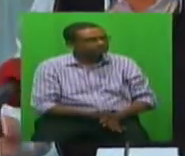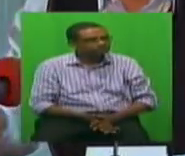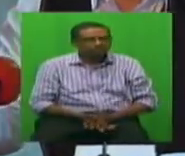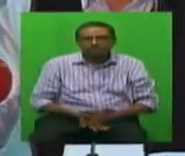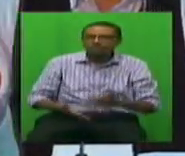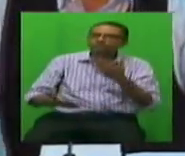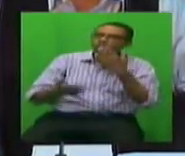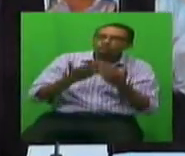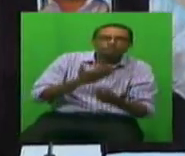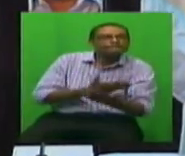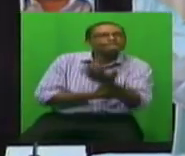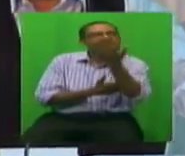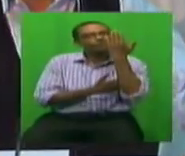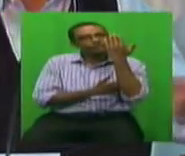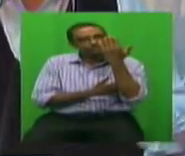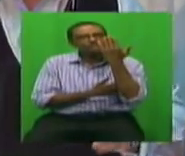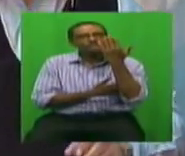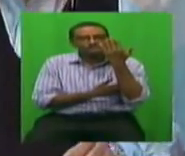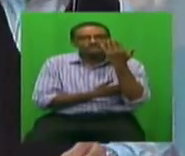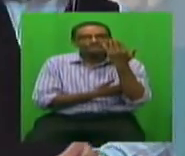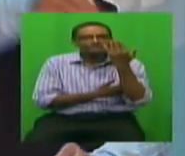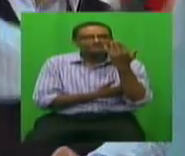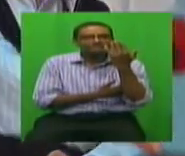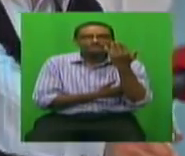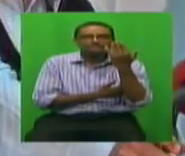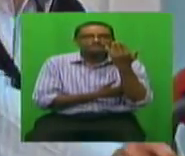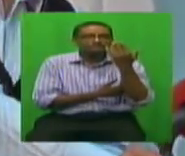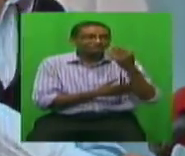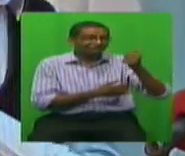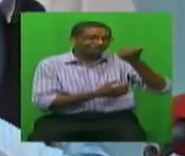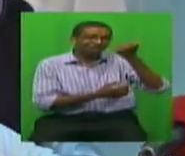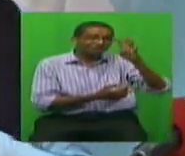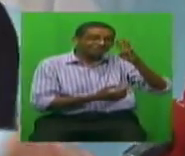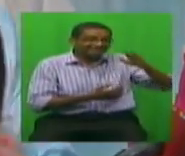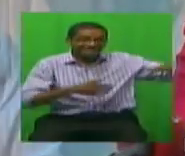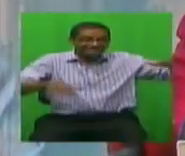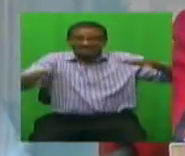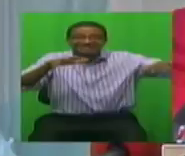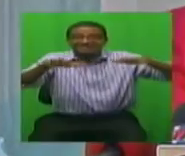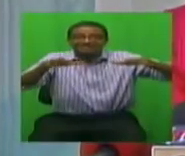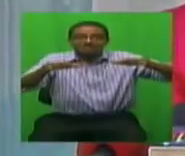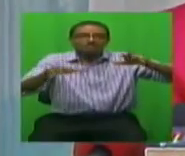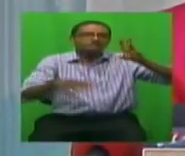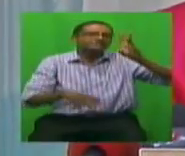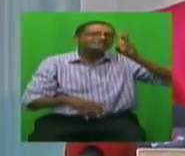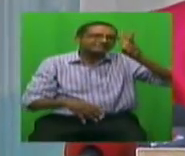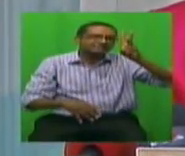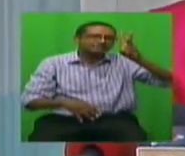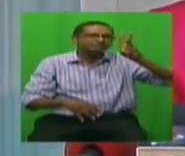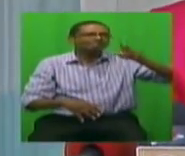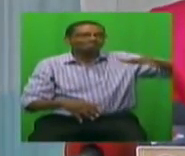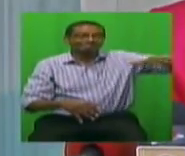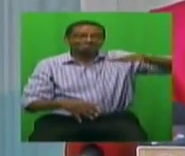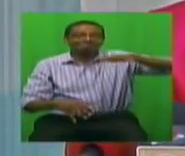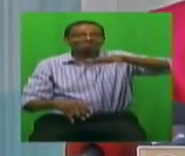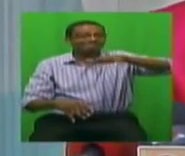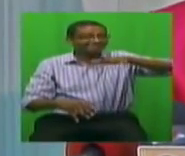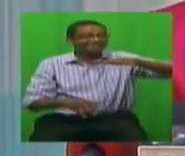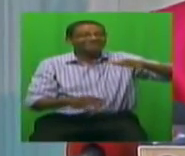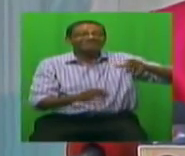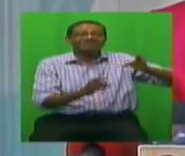gentlemen. Of our 14 regions, only 6 were really severely affected. And those